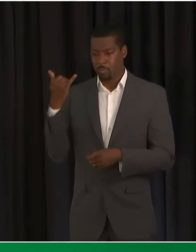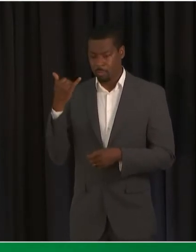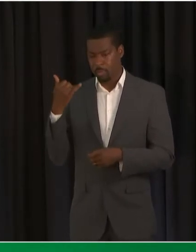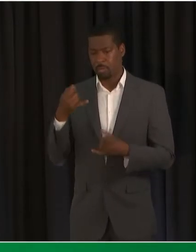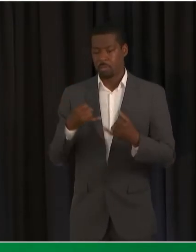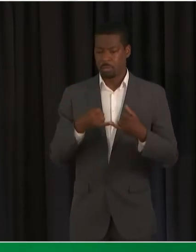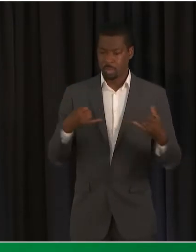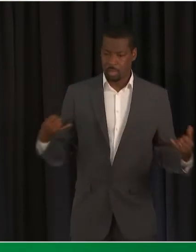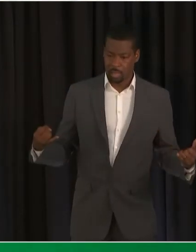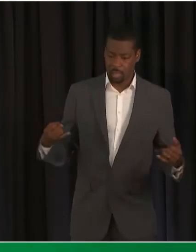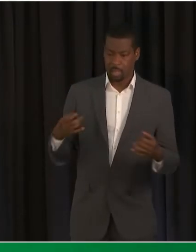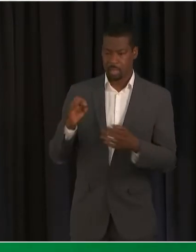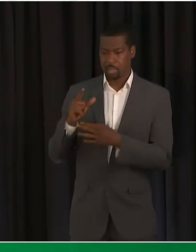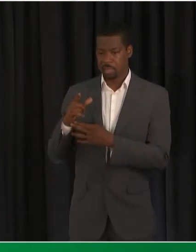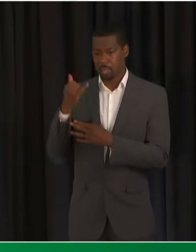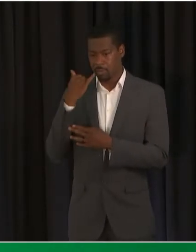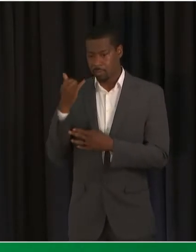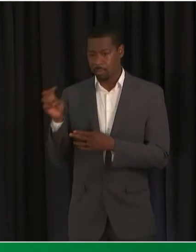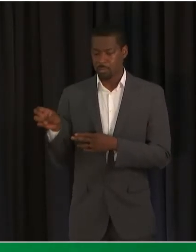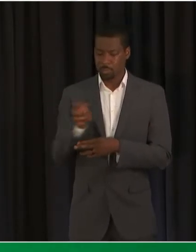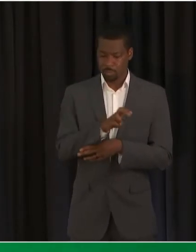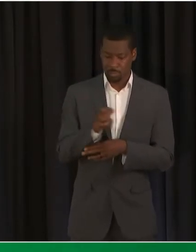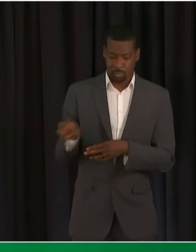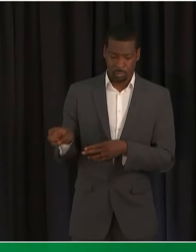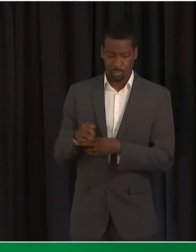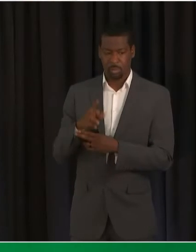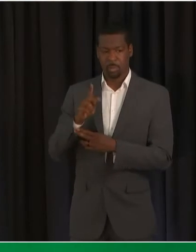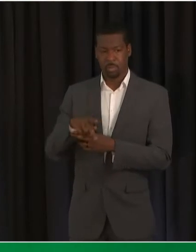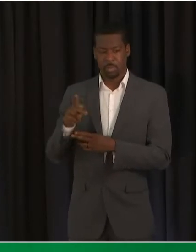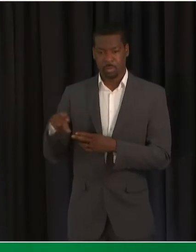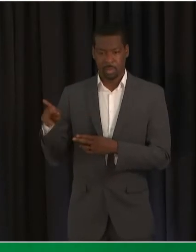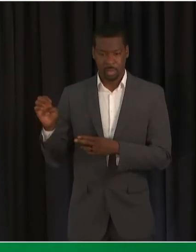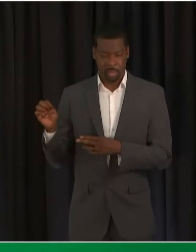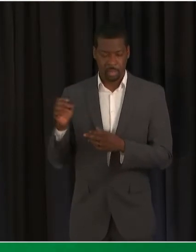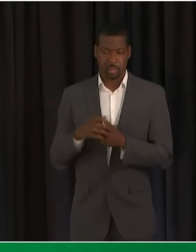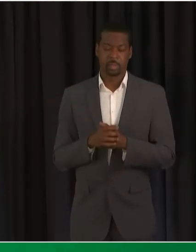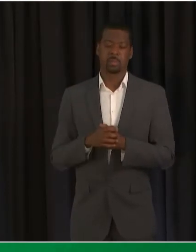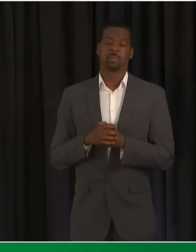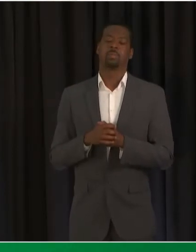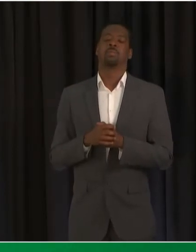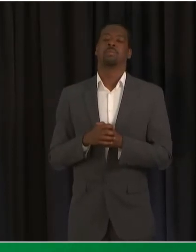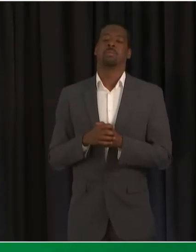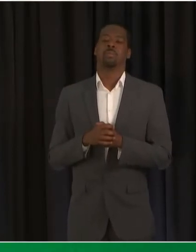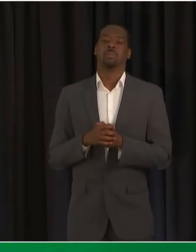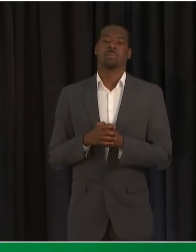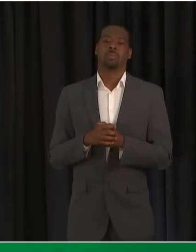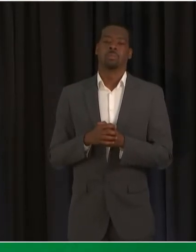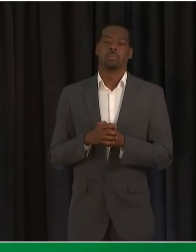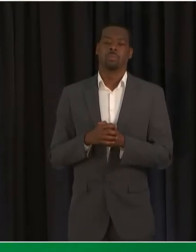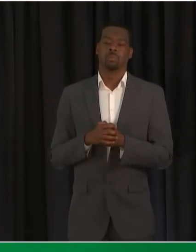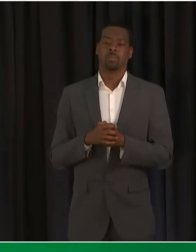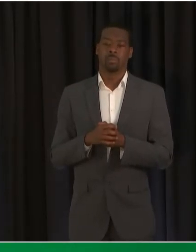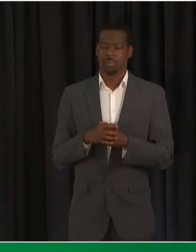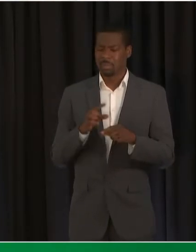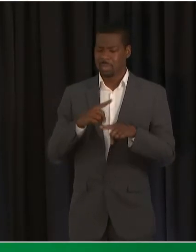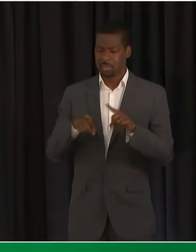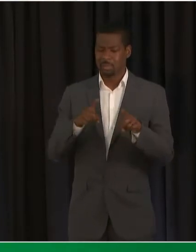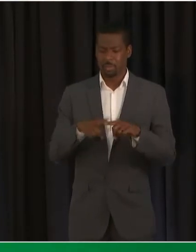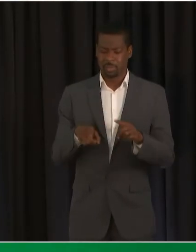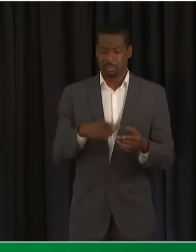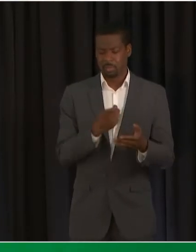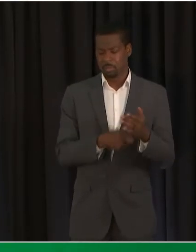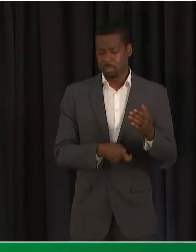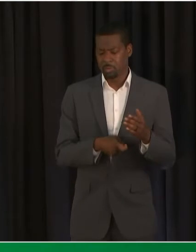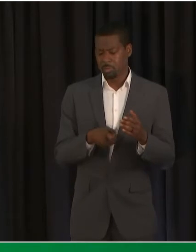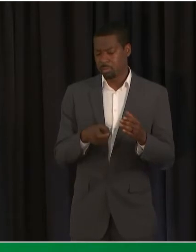phone, landline, cell phone, transportation costs, PPE, and all sorts of other expenses can